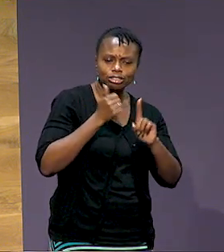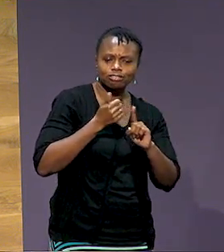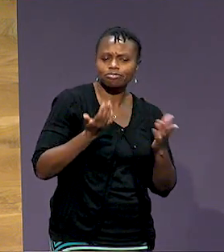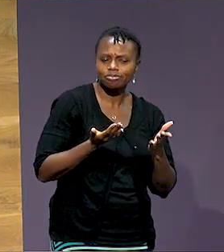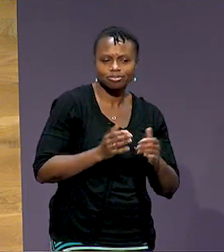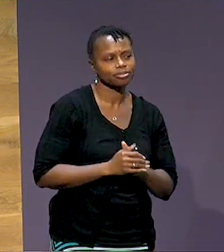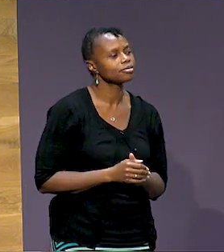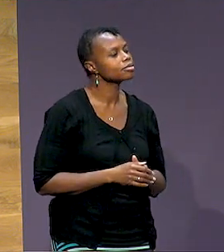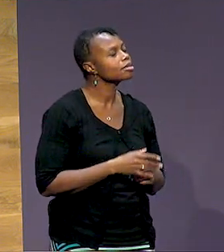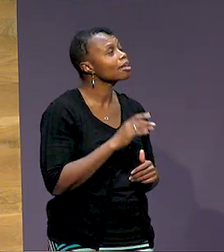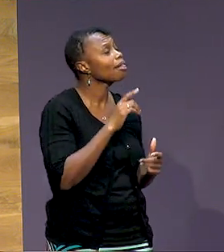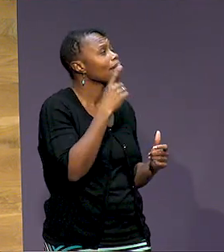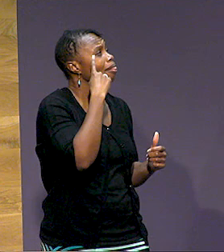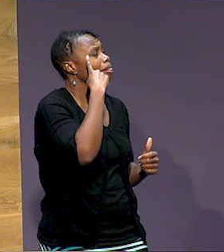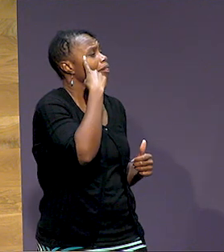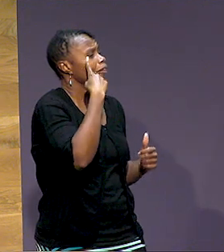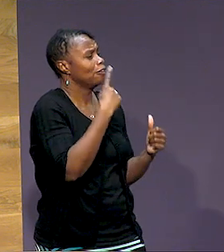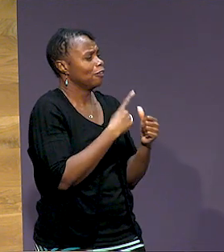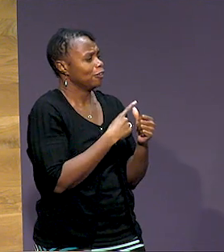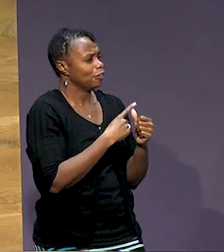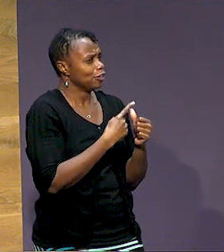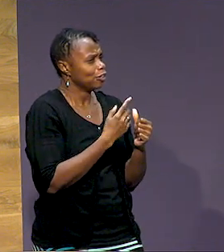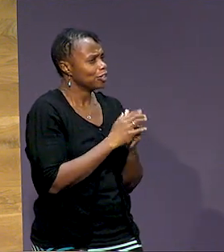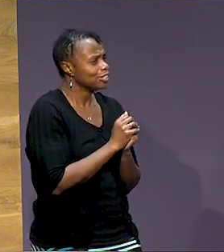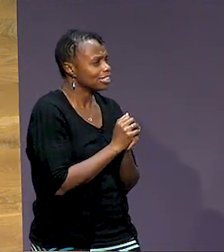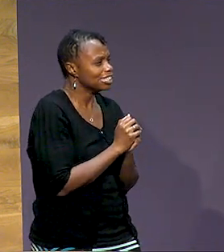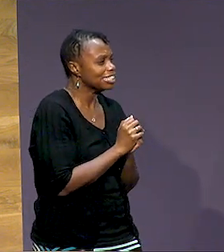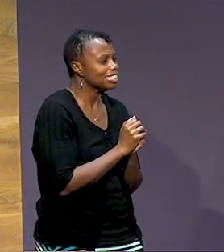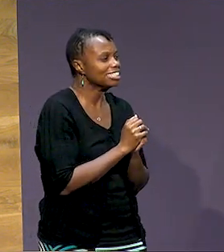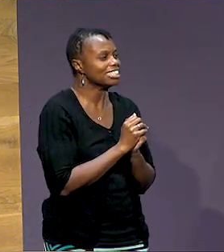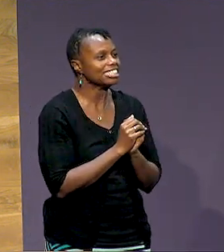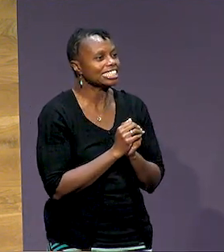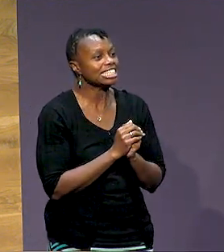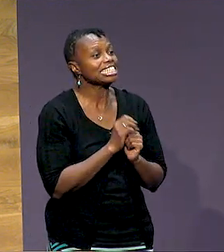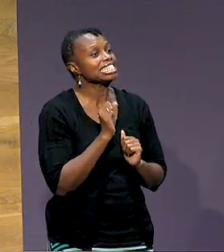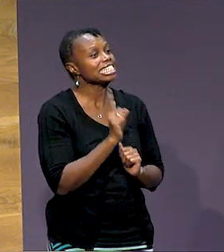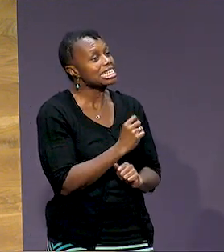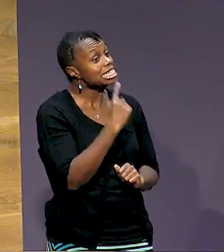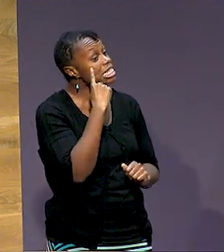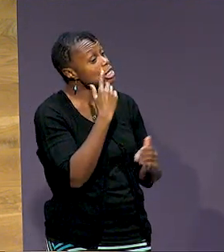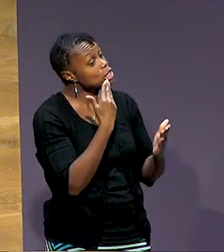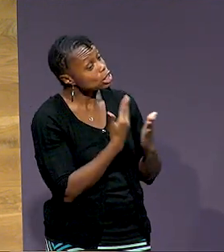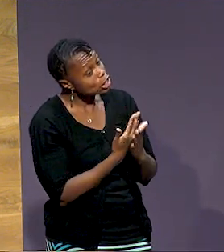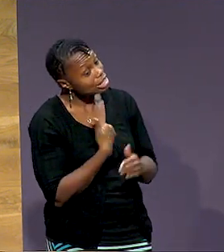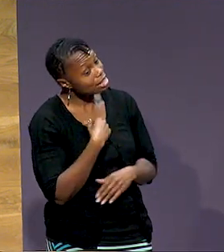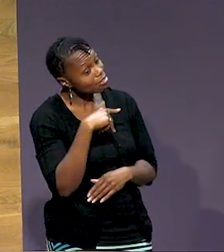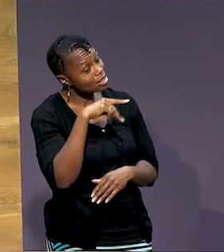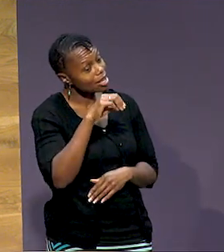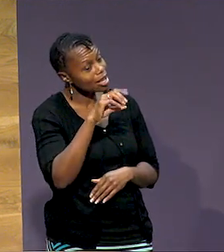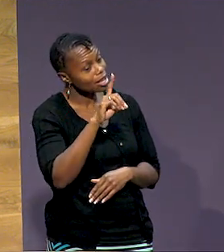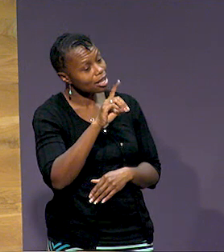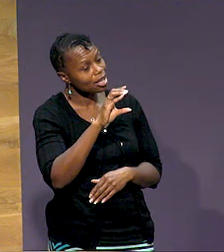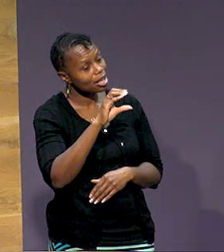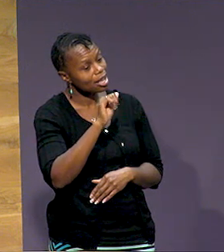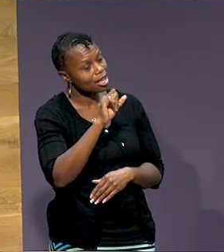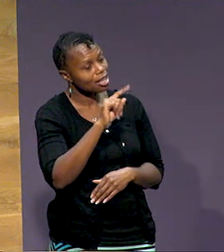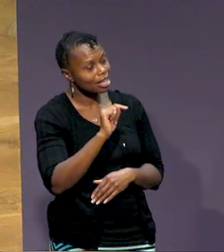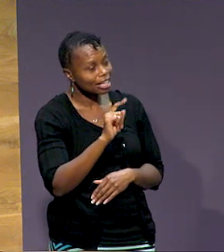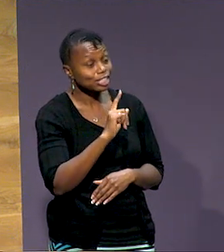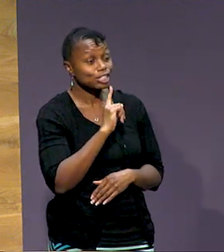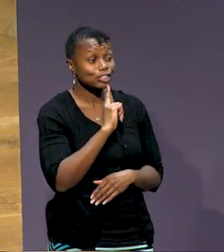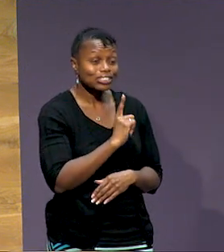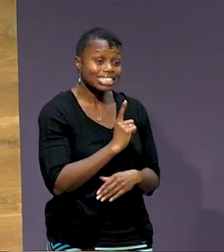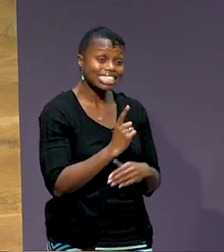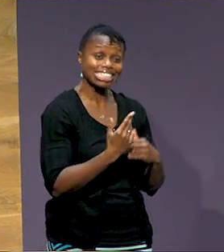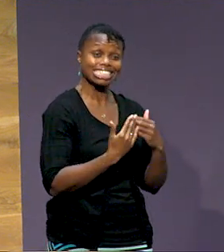Well, I think first that as trendy as that could sound to have a podcast right now, it's way easier to hear about